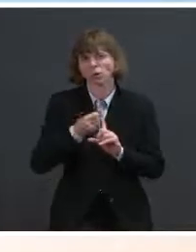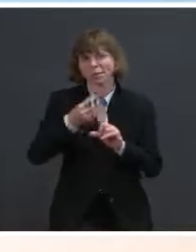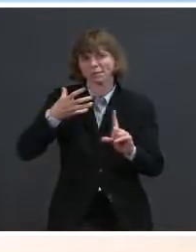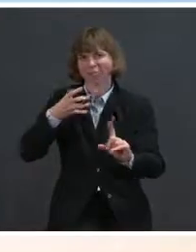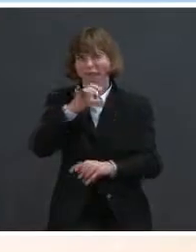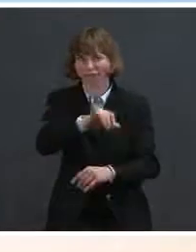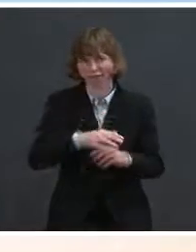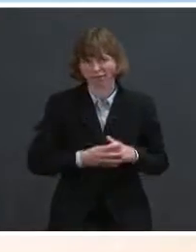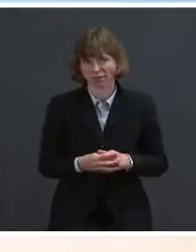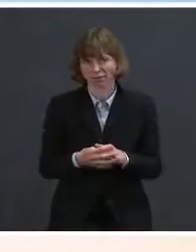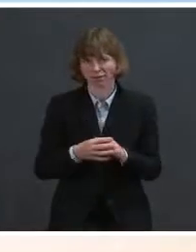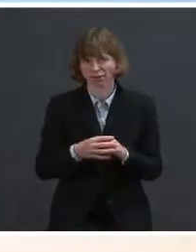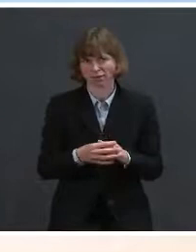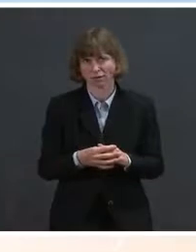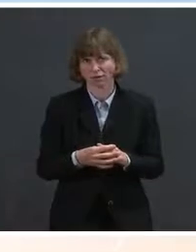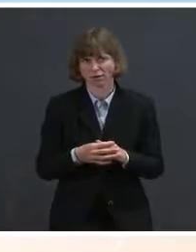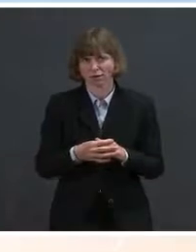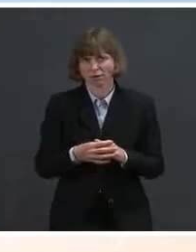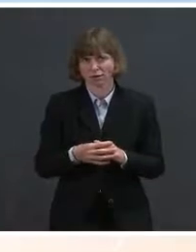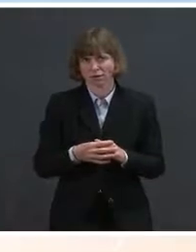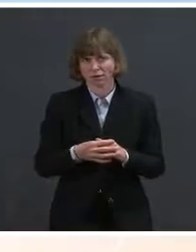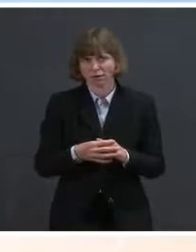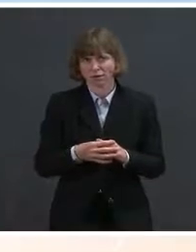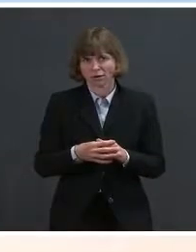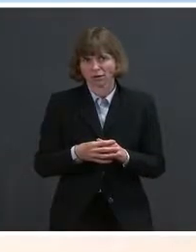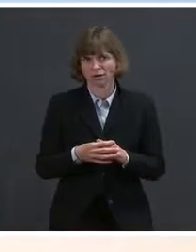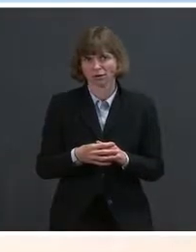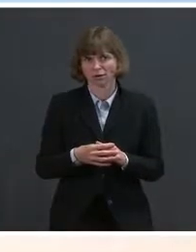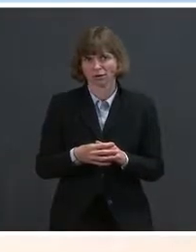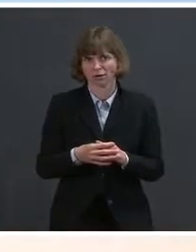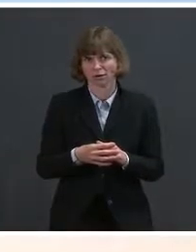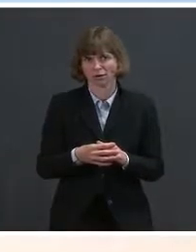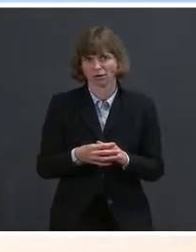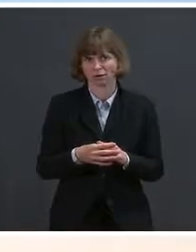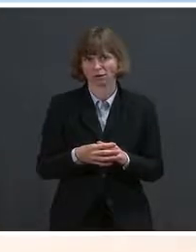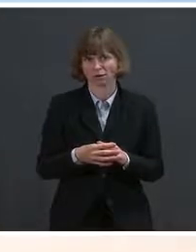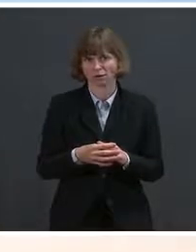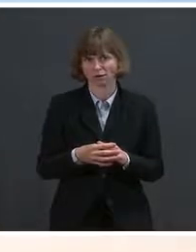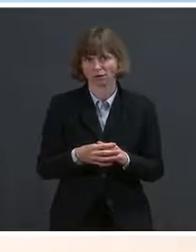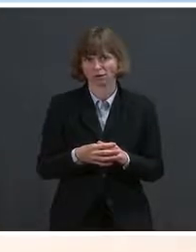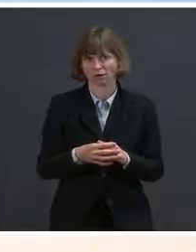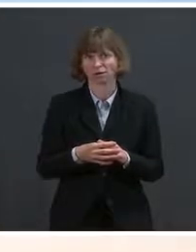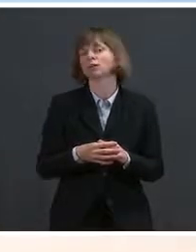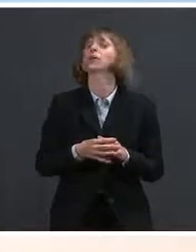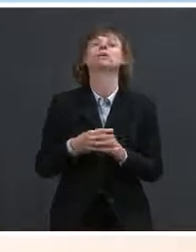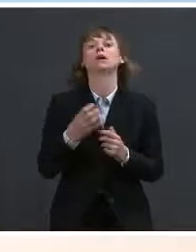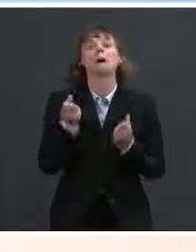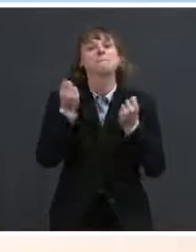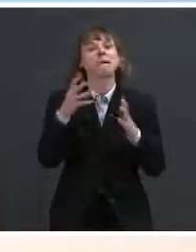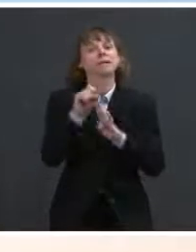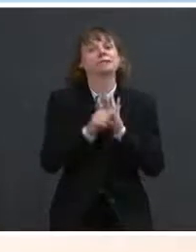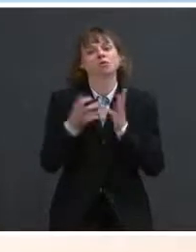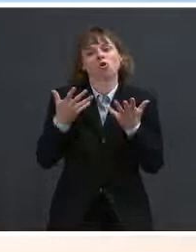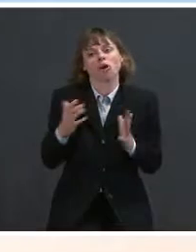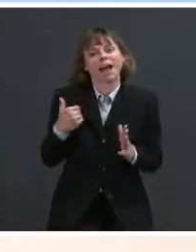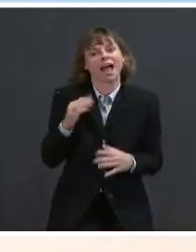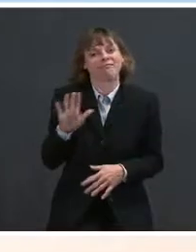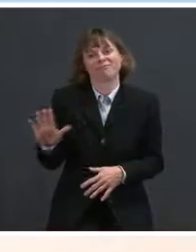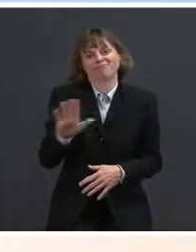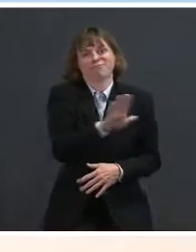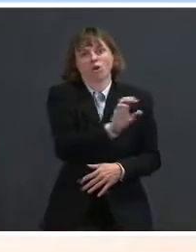of states also have their own websites where people can go, and of course, pharmacies, as you know, in a program we've